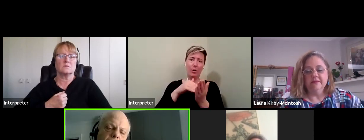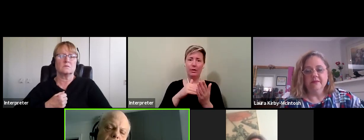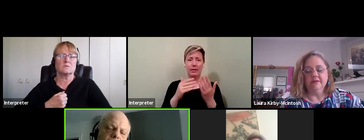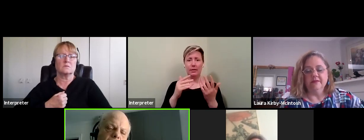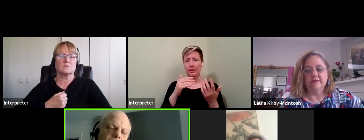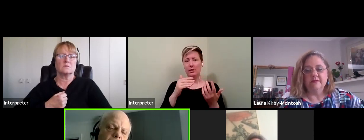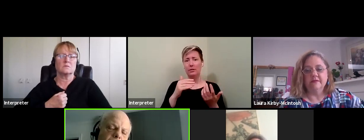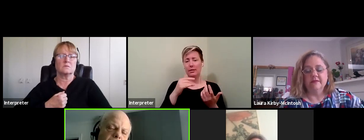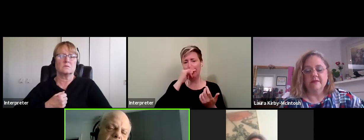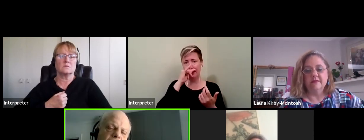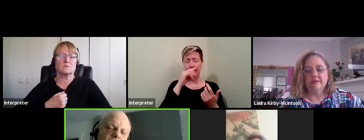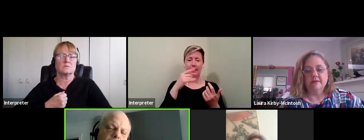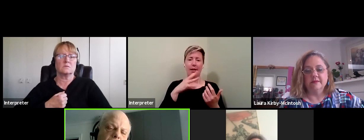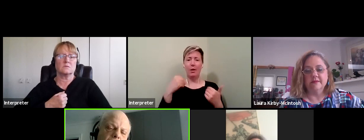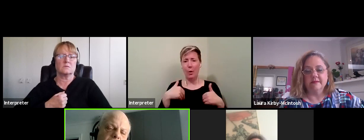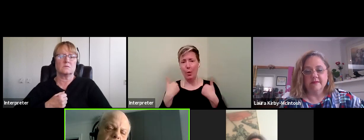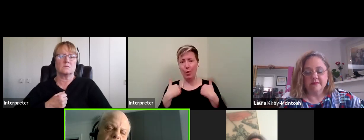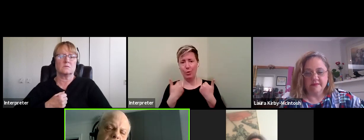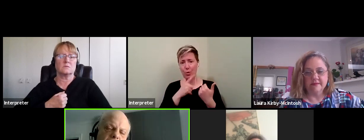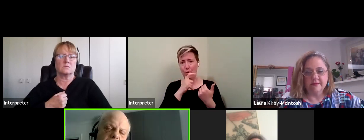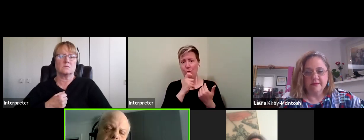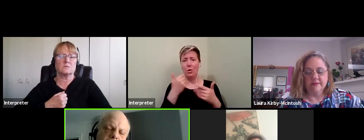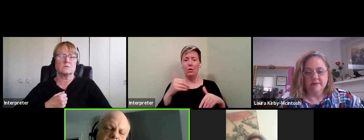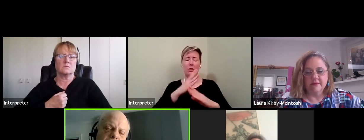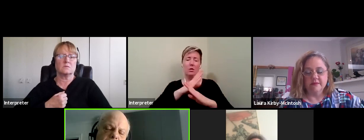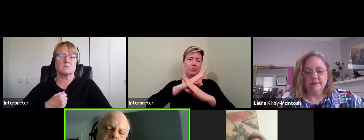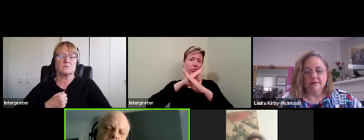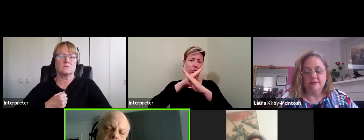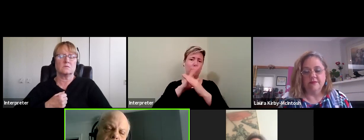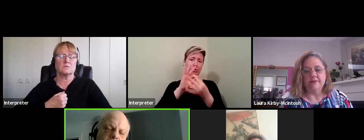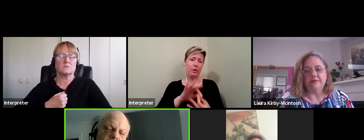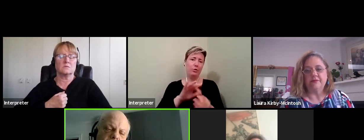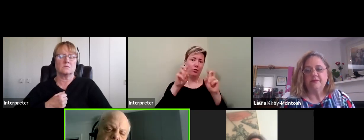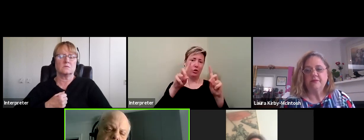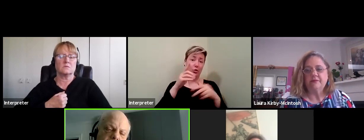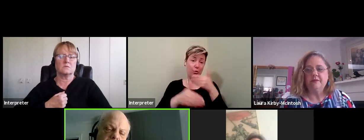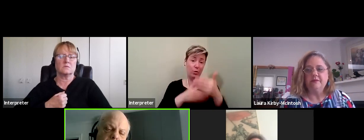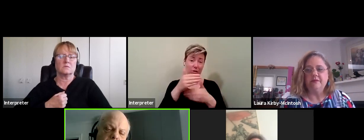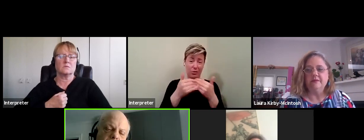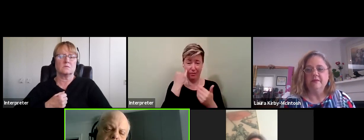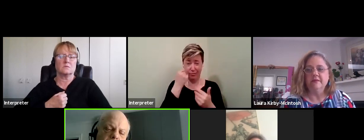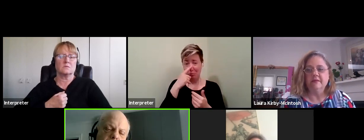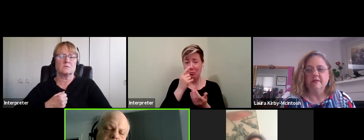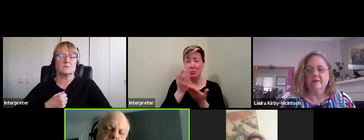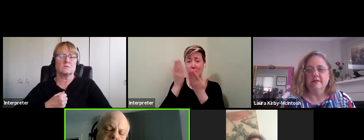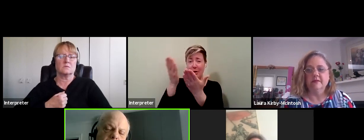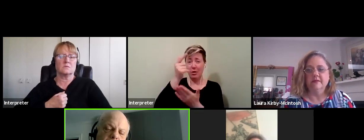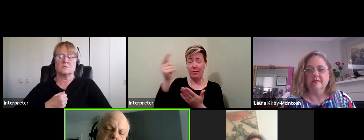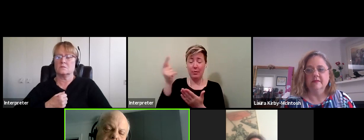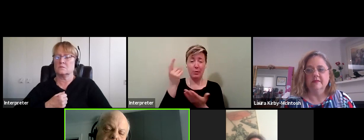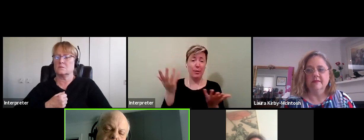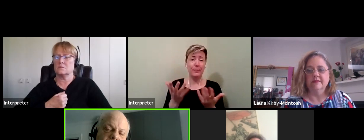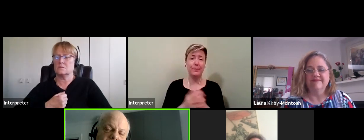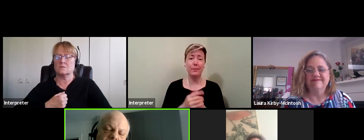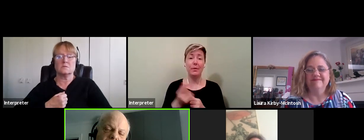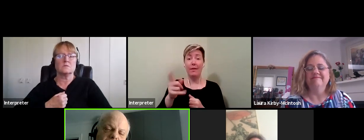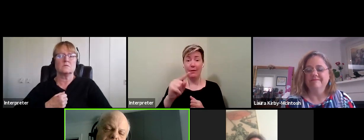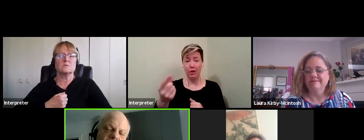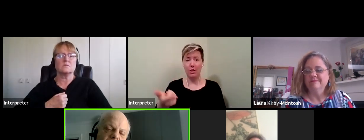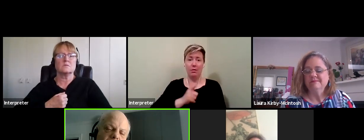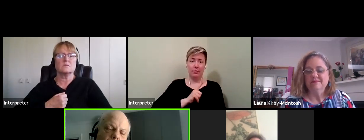who are facing added barriers in the education process. Your top recommendations for government. You go first. I'm going to go second.